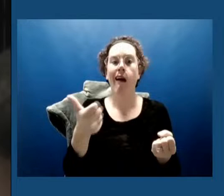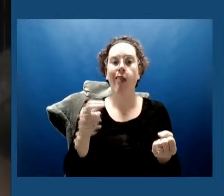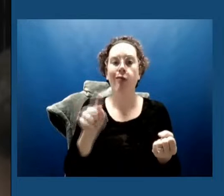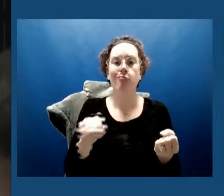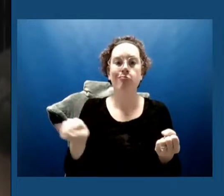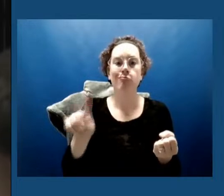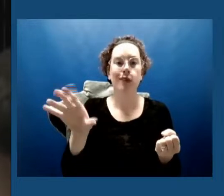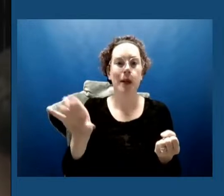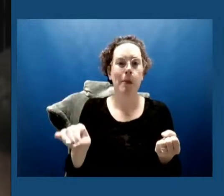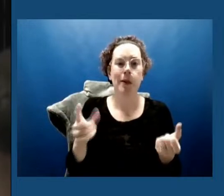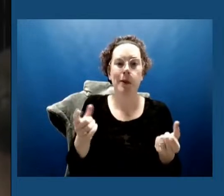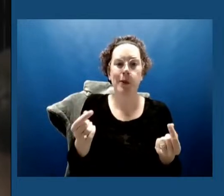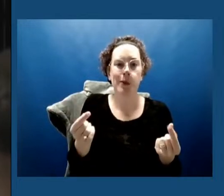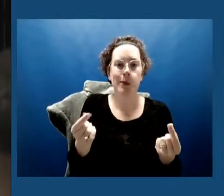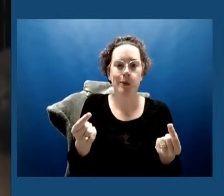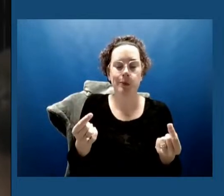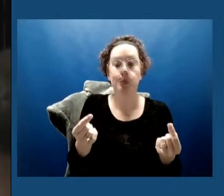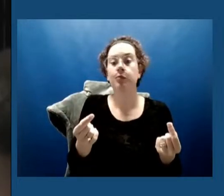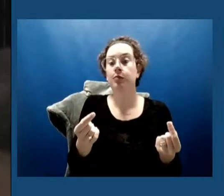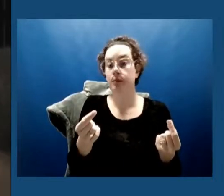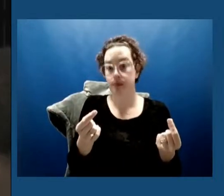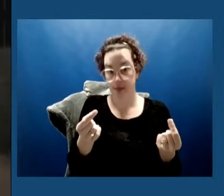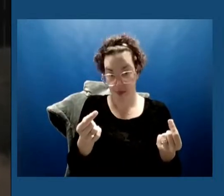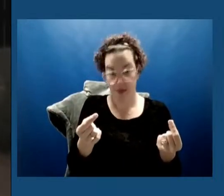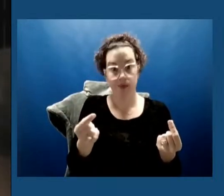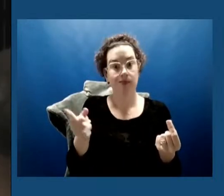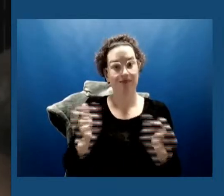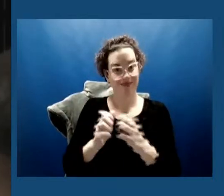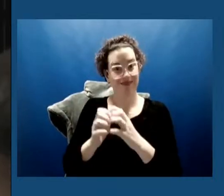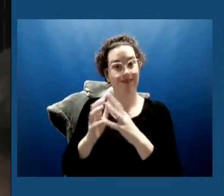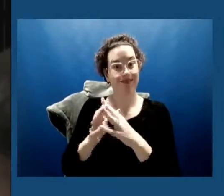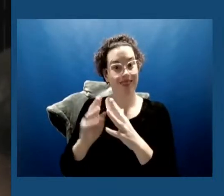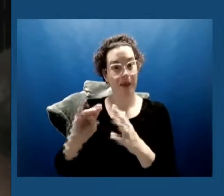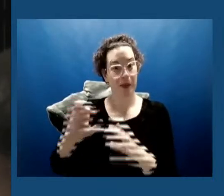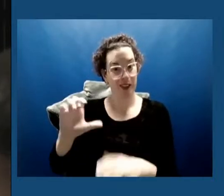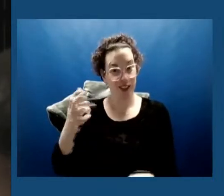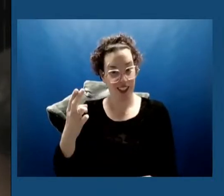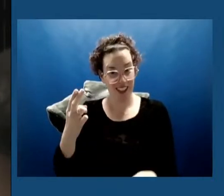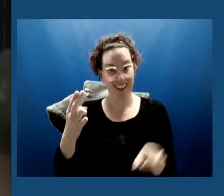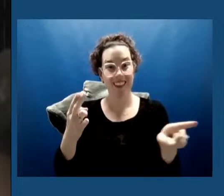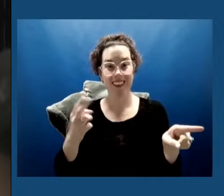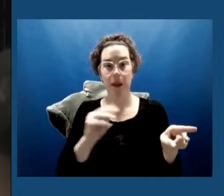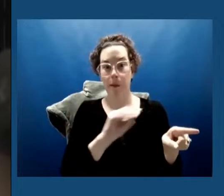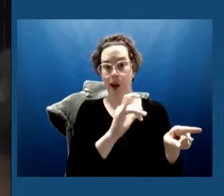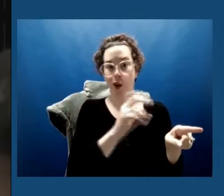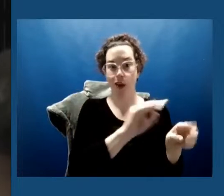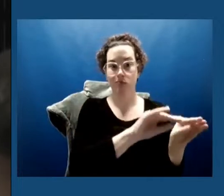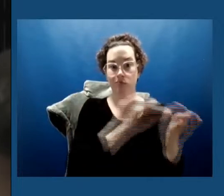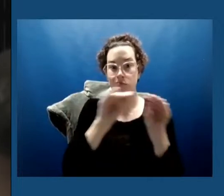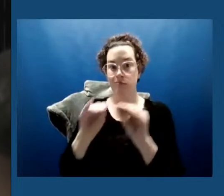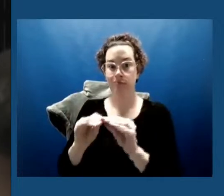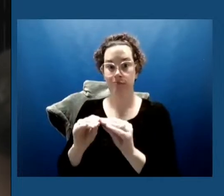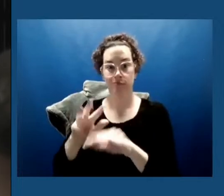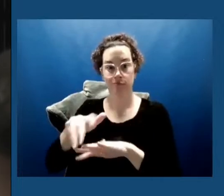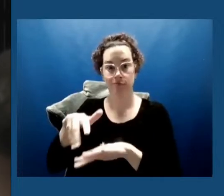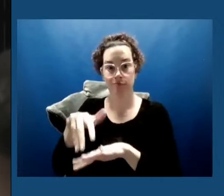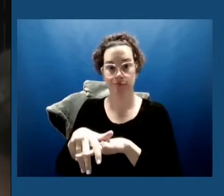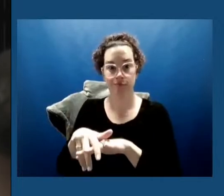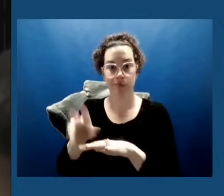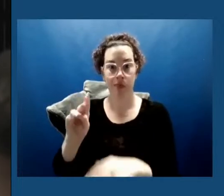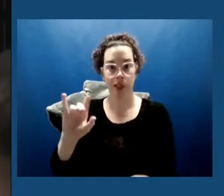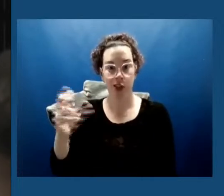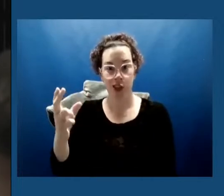by moving into Michigan, which is, we hope, where Micron is also moving into, that starts creating a whole